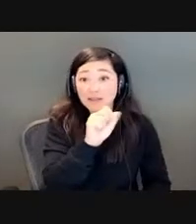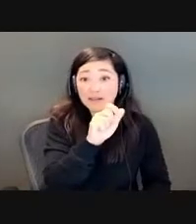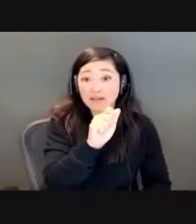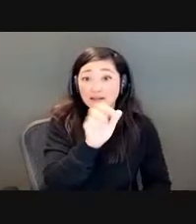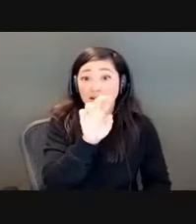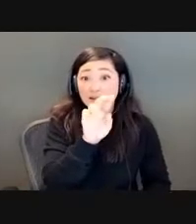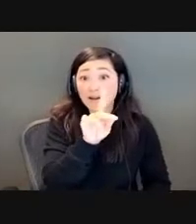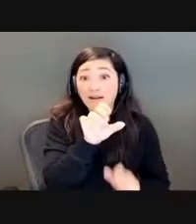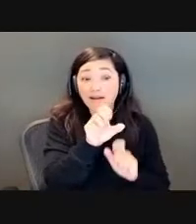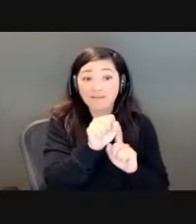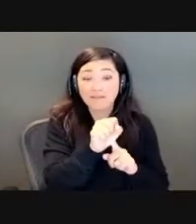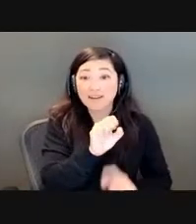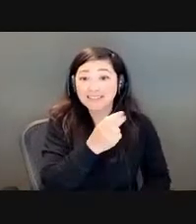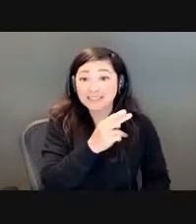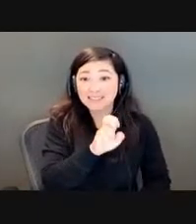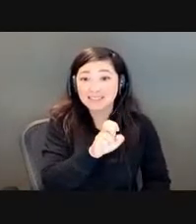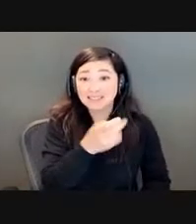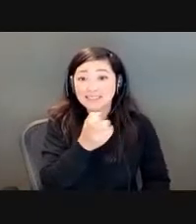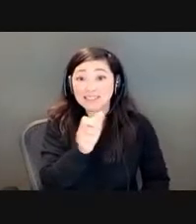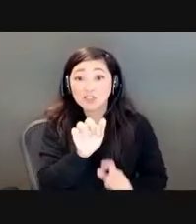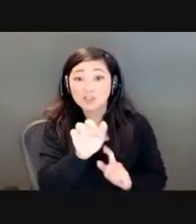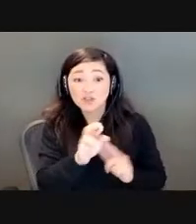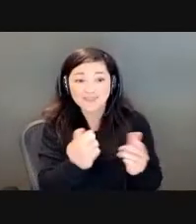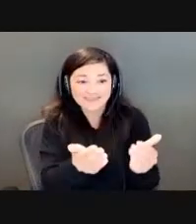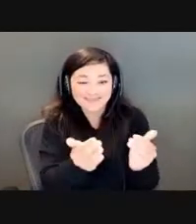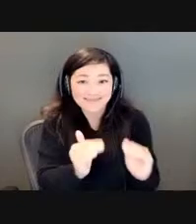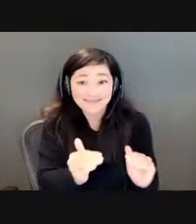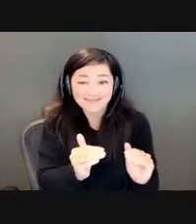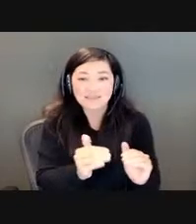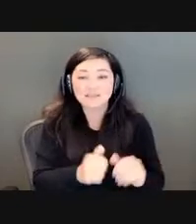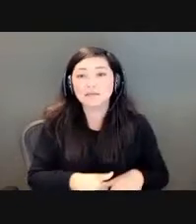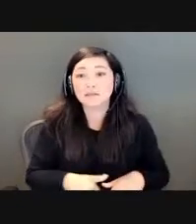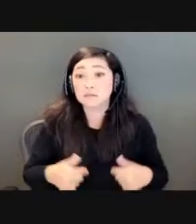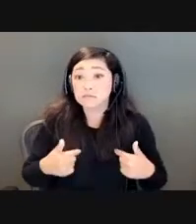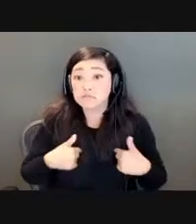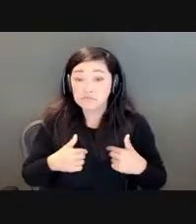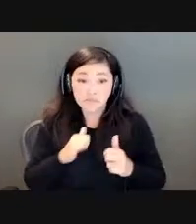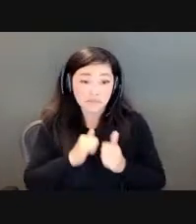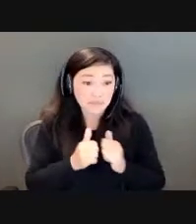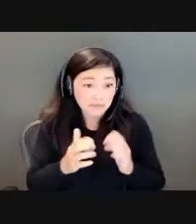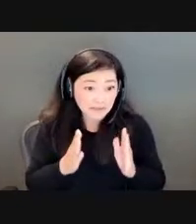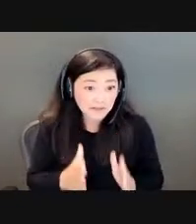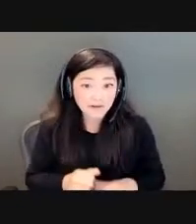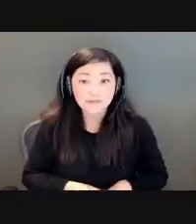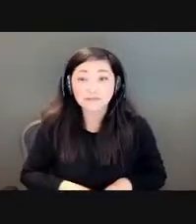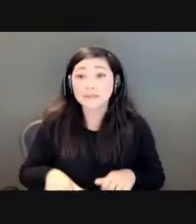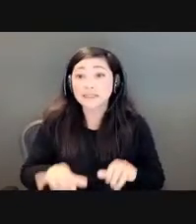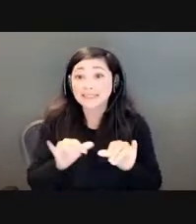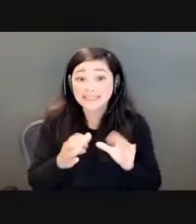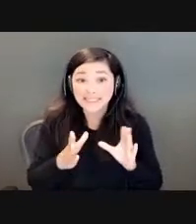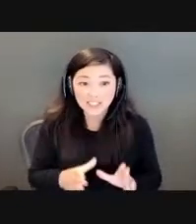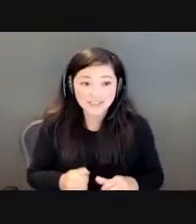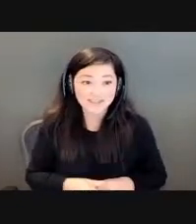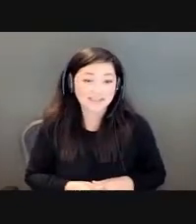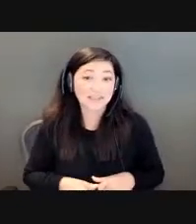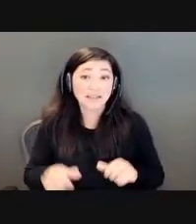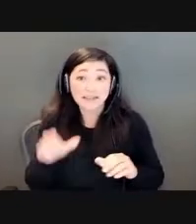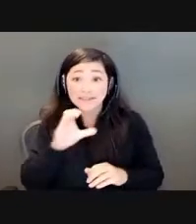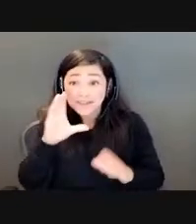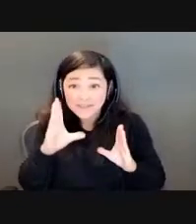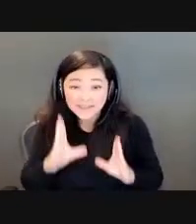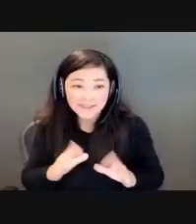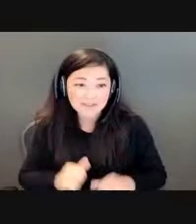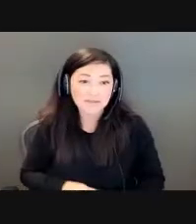she, her. And underneath that, the subtitle, it says, I'm an athlete, I'm an engineer, I'm an adventurer, and I'm a